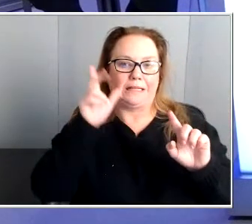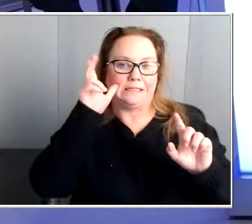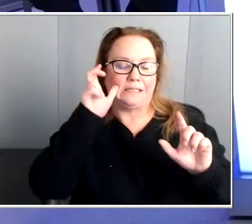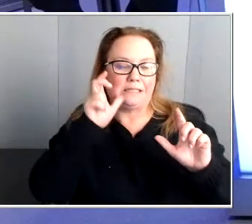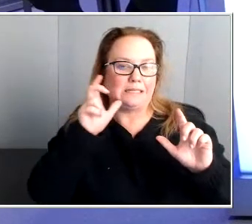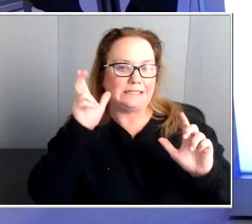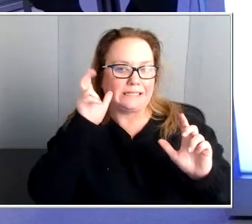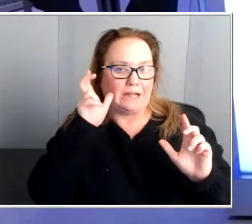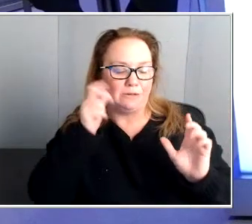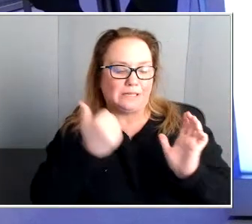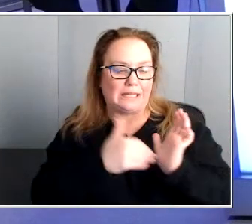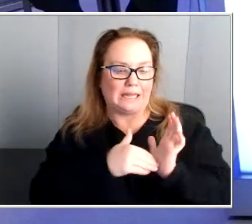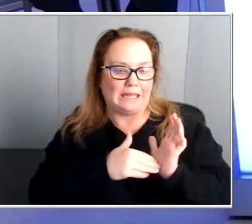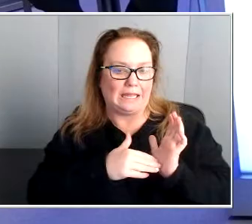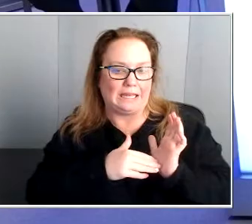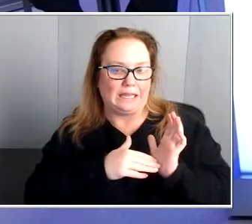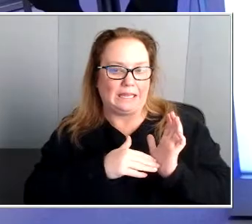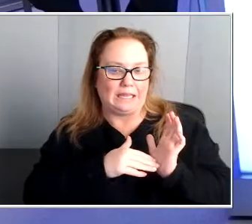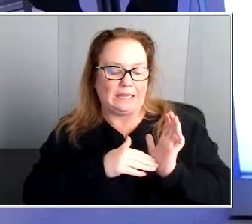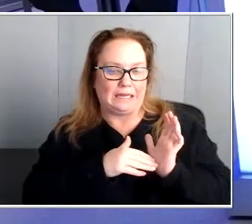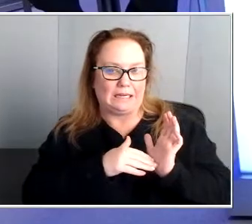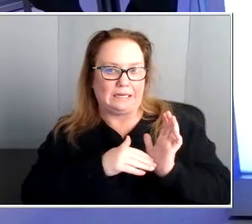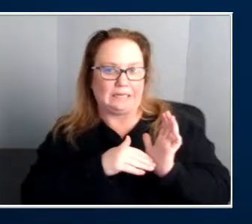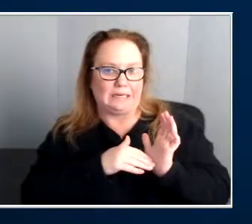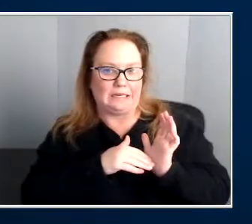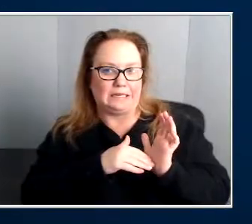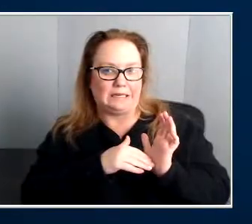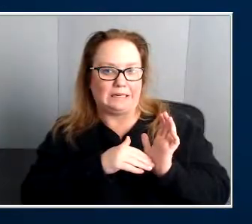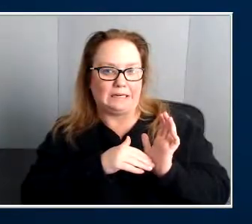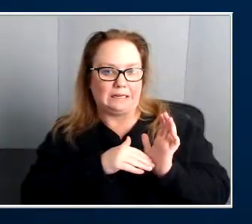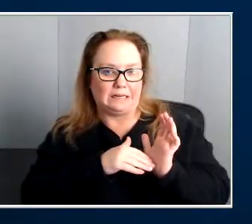again, now that we have a little better frame for the discussion.